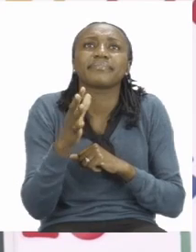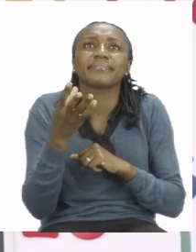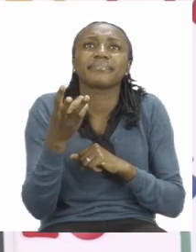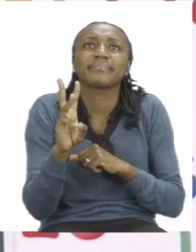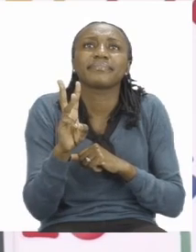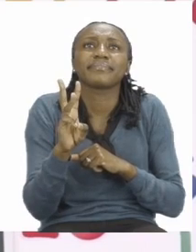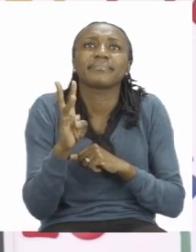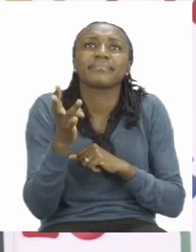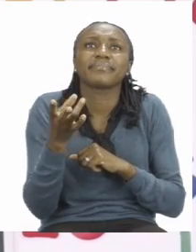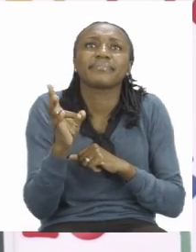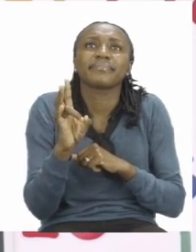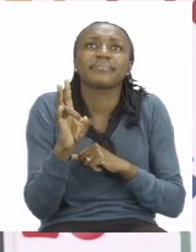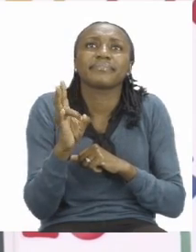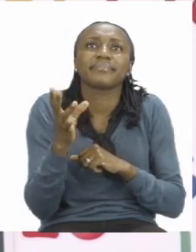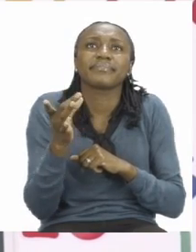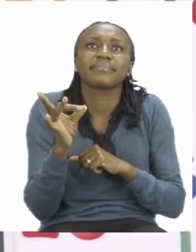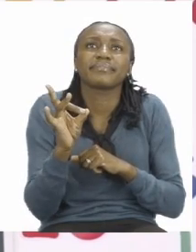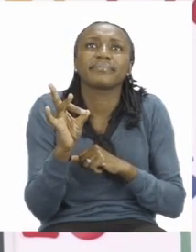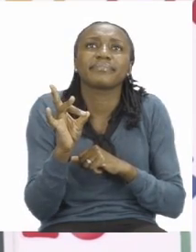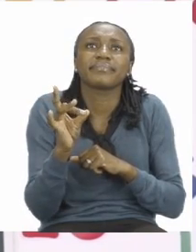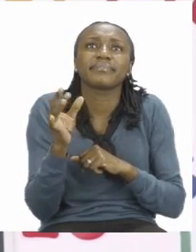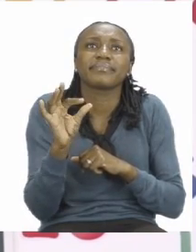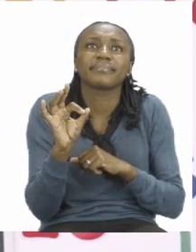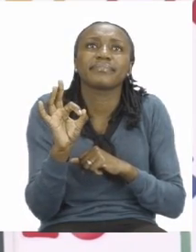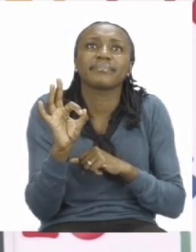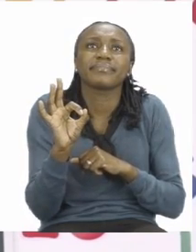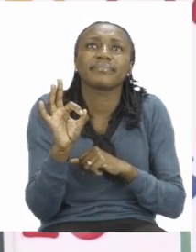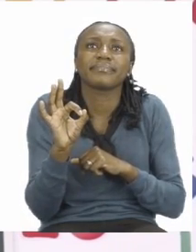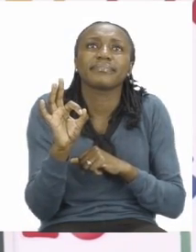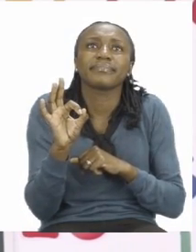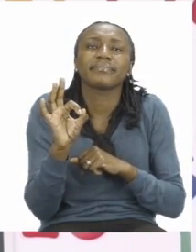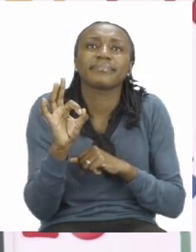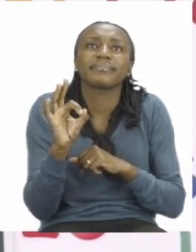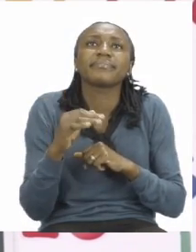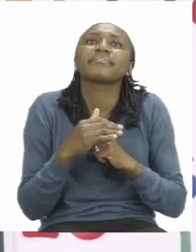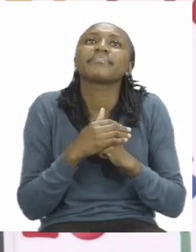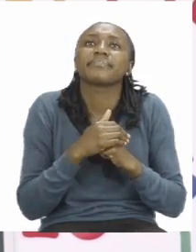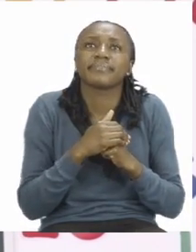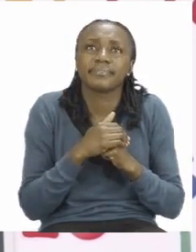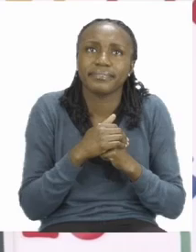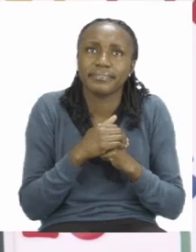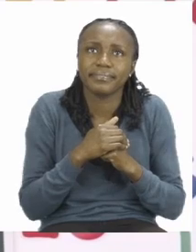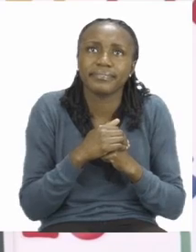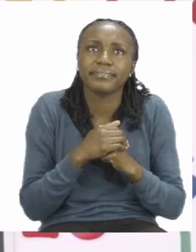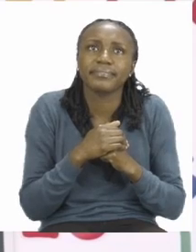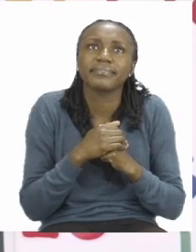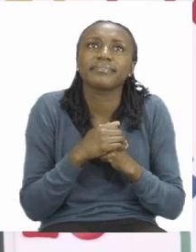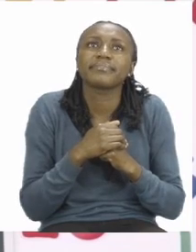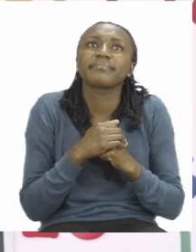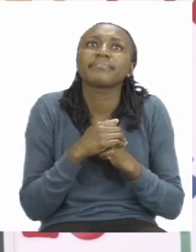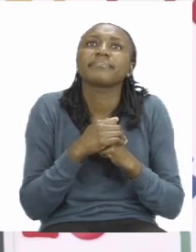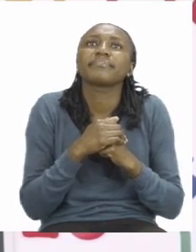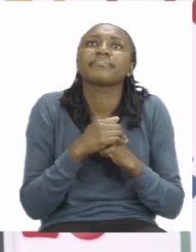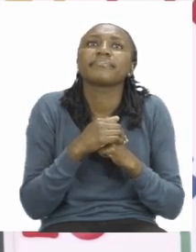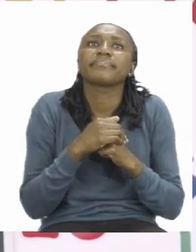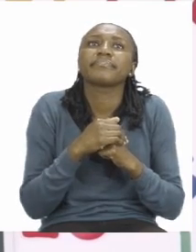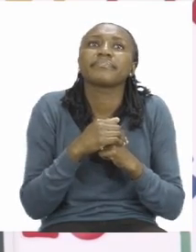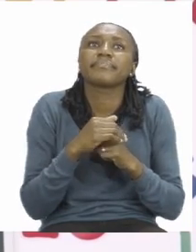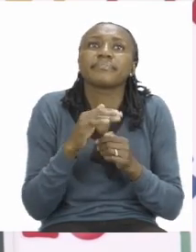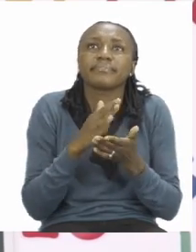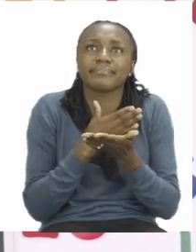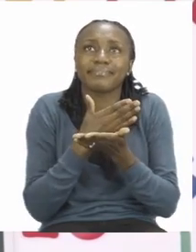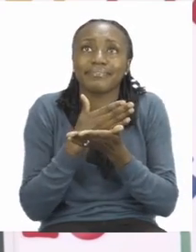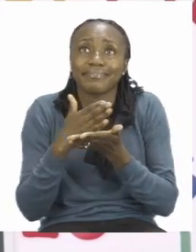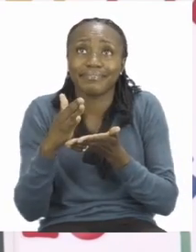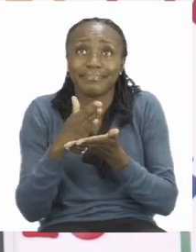5, 6, 7, 8, 9. And we have to share them equally with these